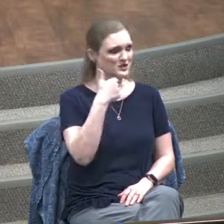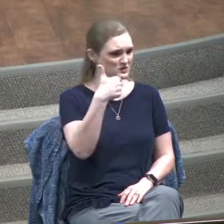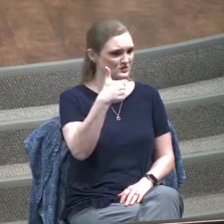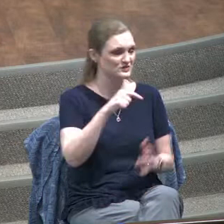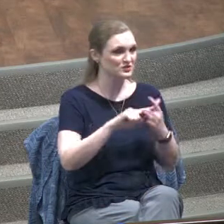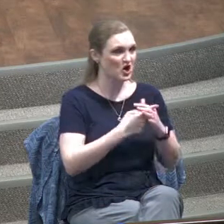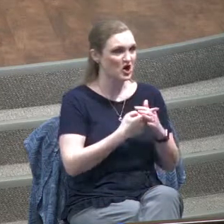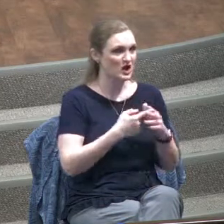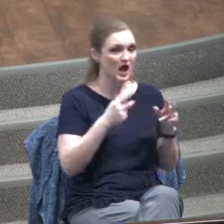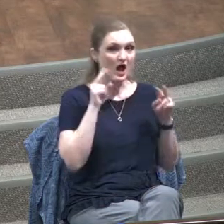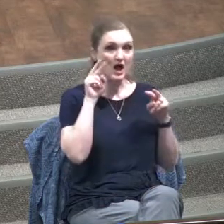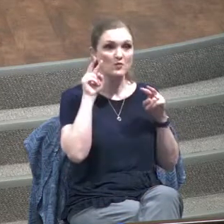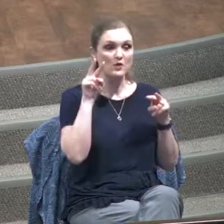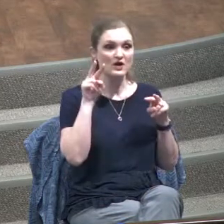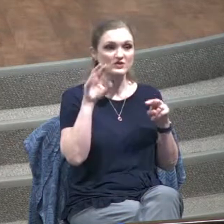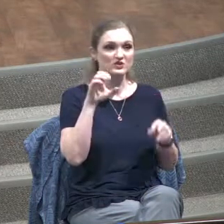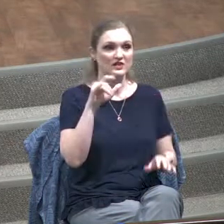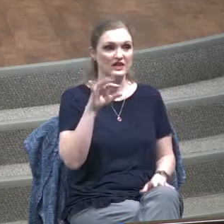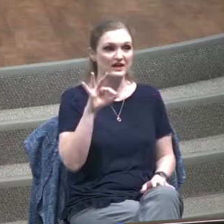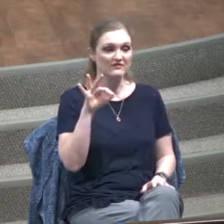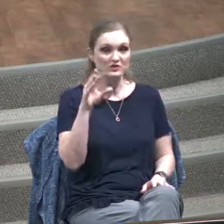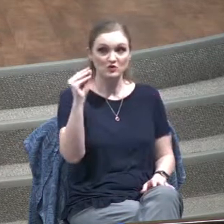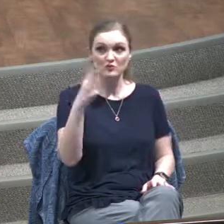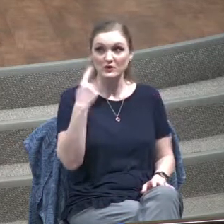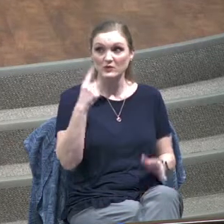I'm watching Cliff. He's told me 1 minute.